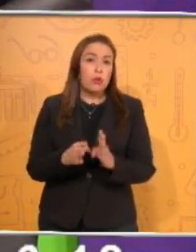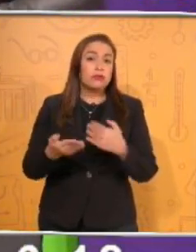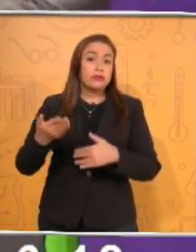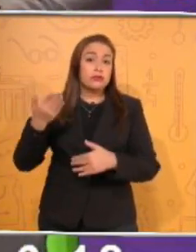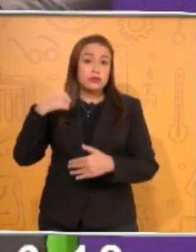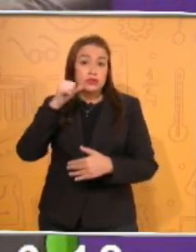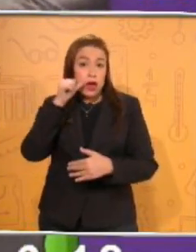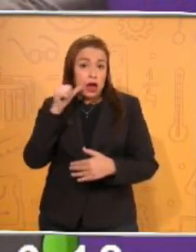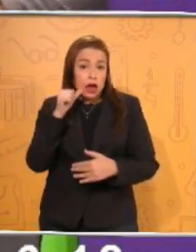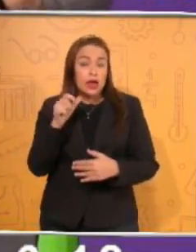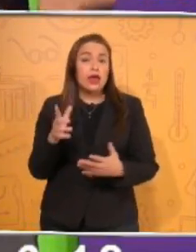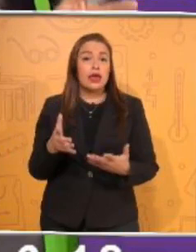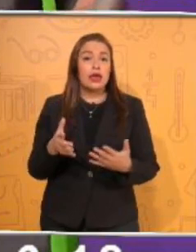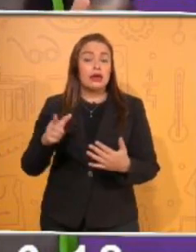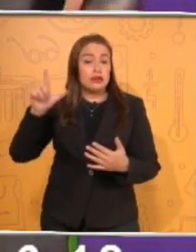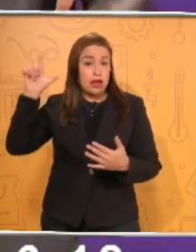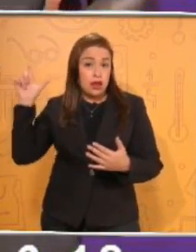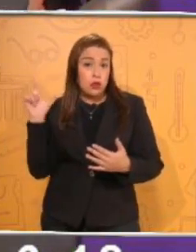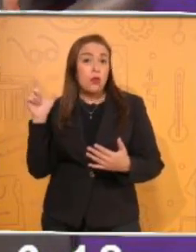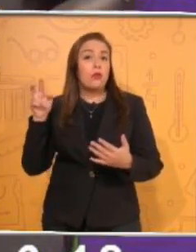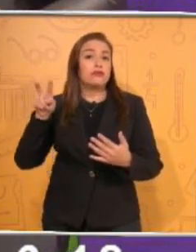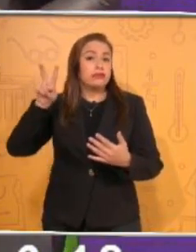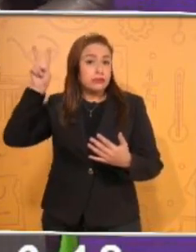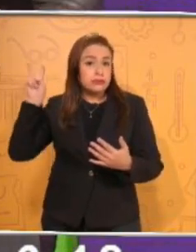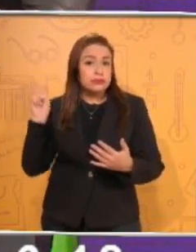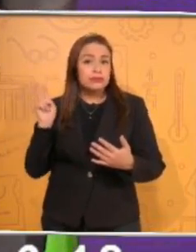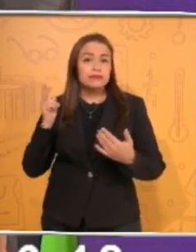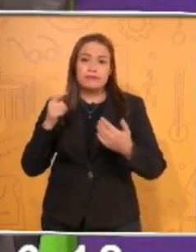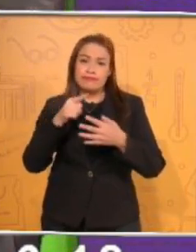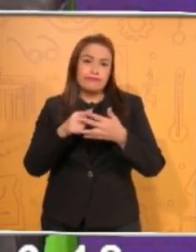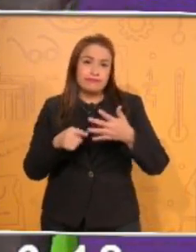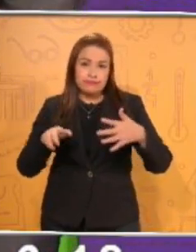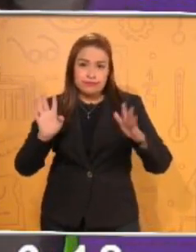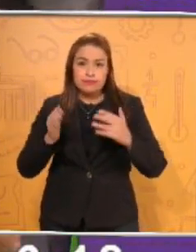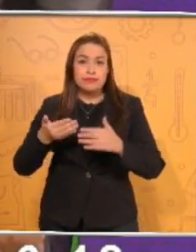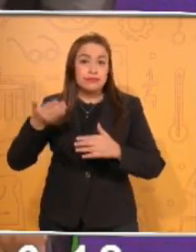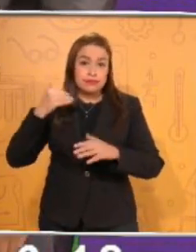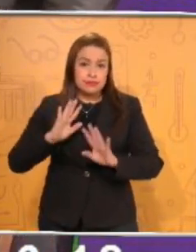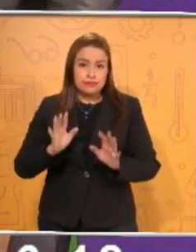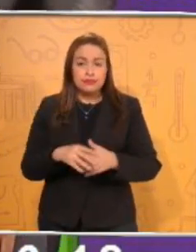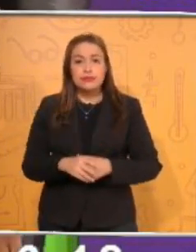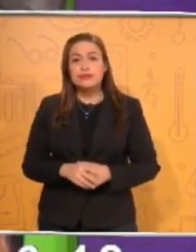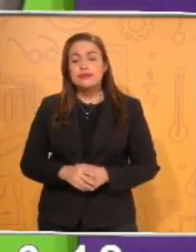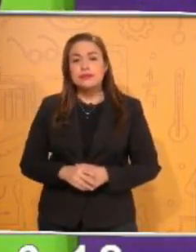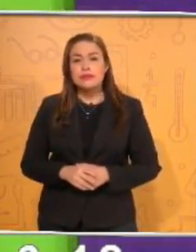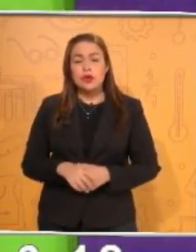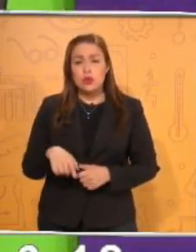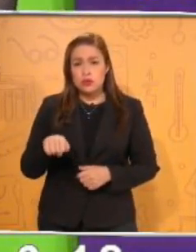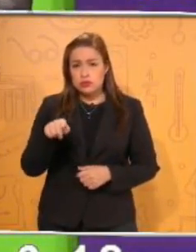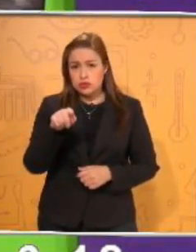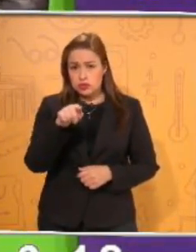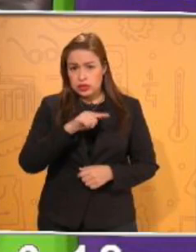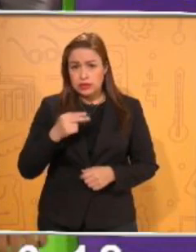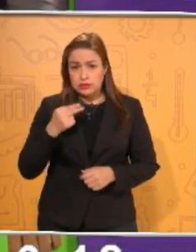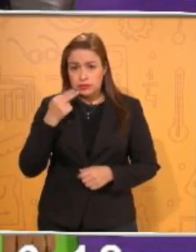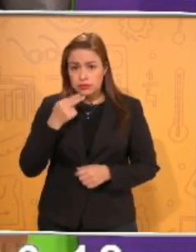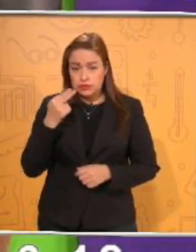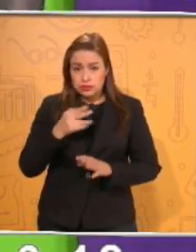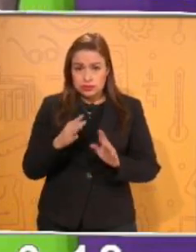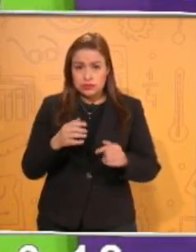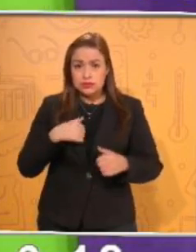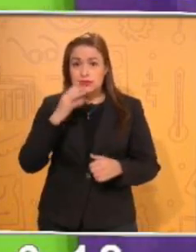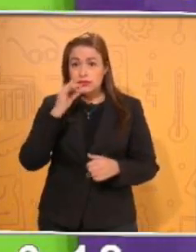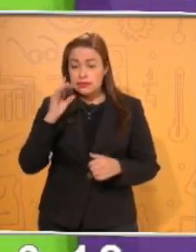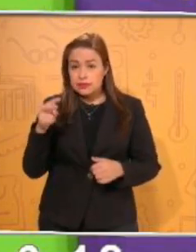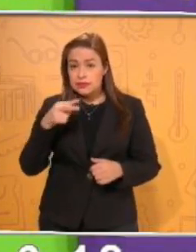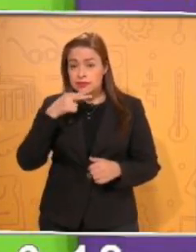like last Friday, etc. So, to use the simple past,